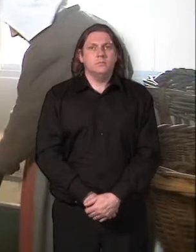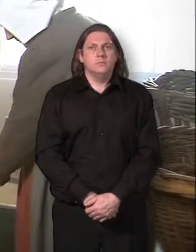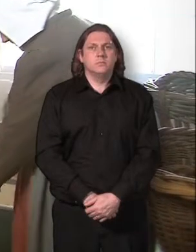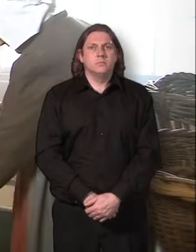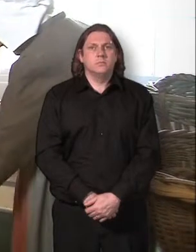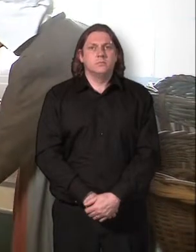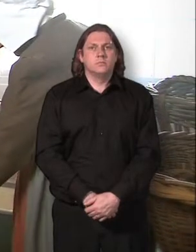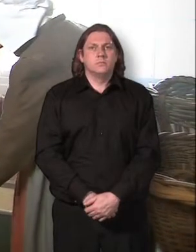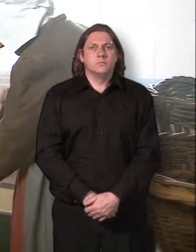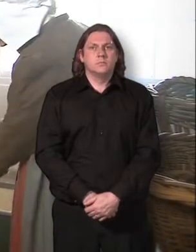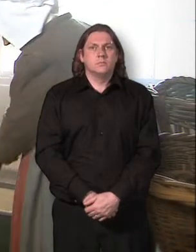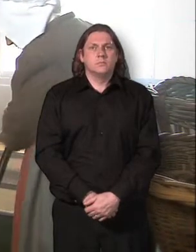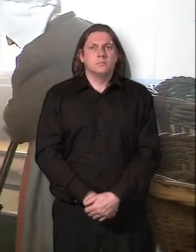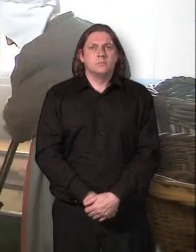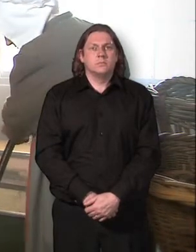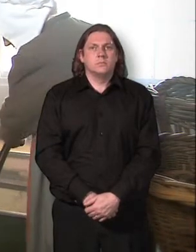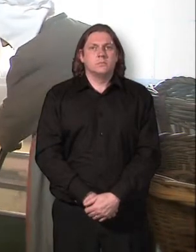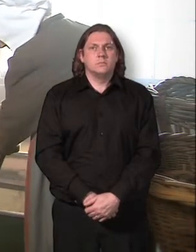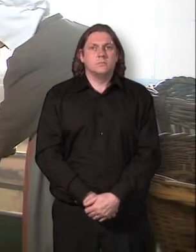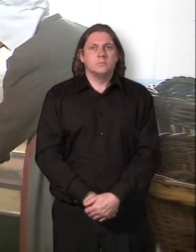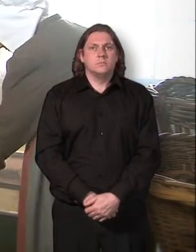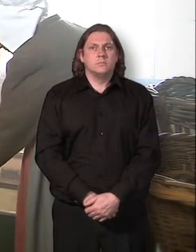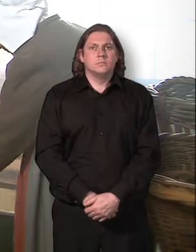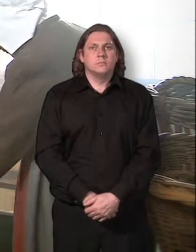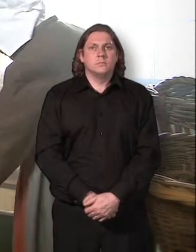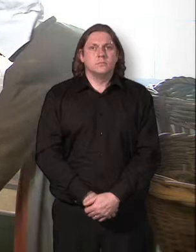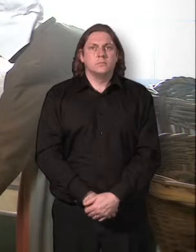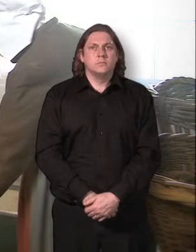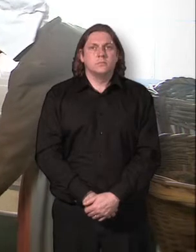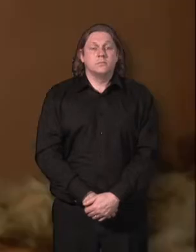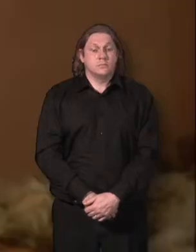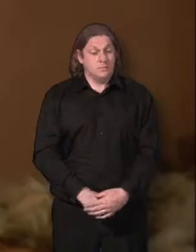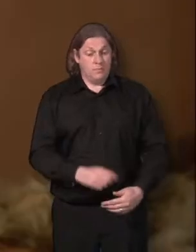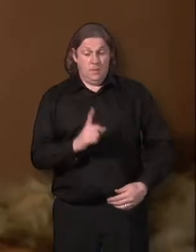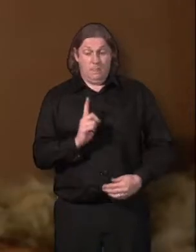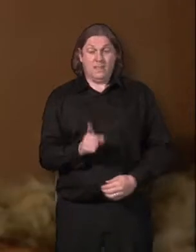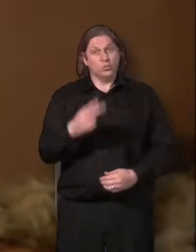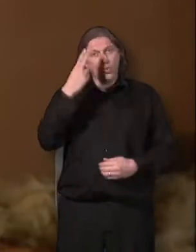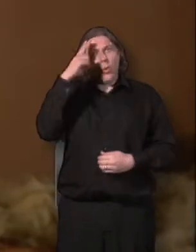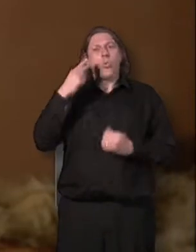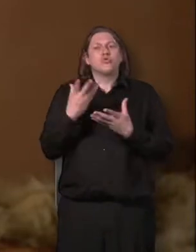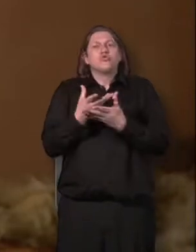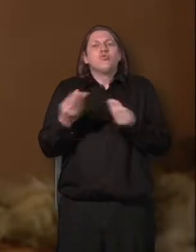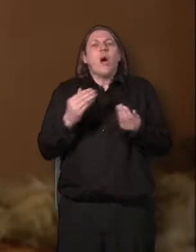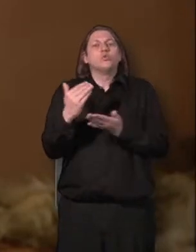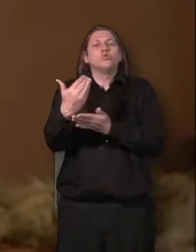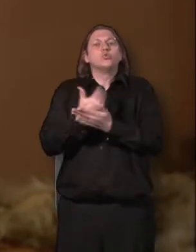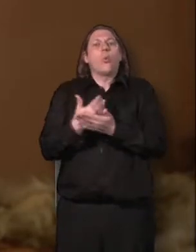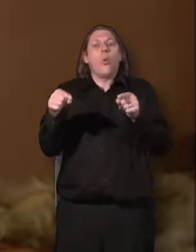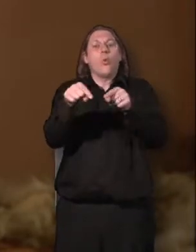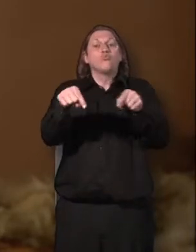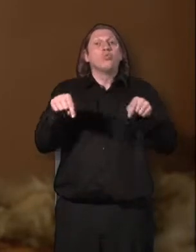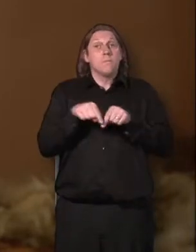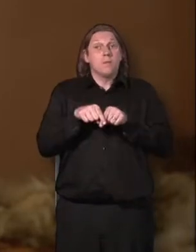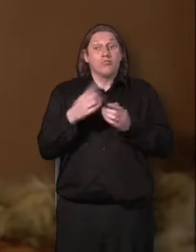This is the dry storeroom. It's built directly above the kitchen. The warmth from the kitchen would be used to keep